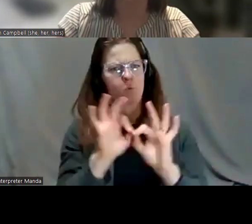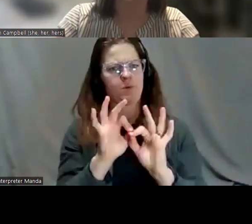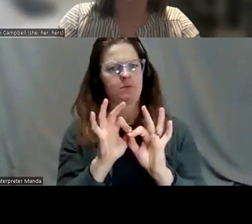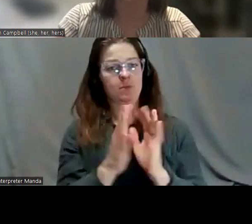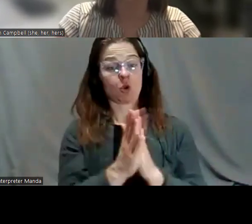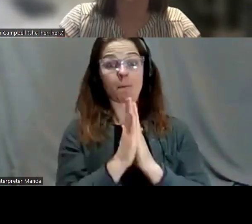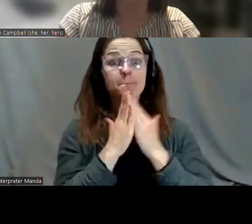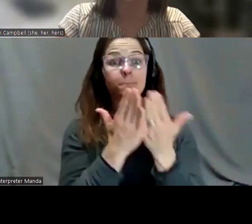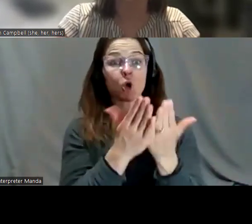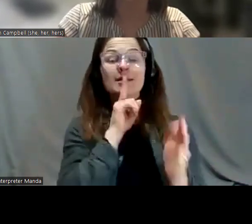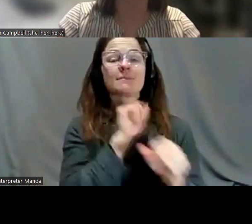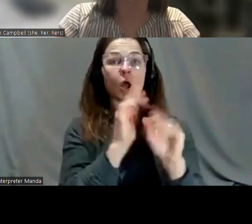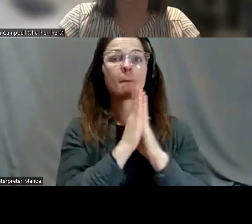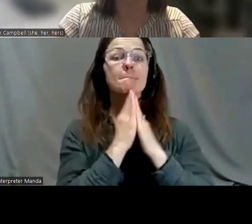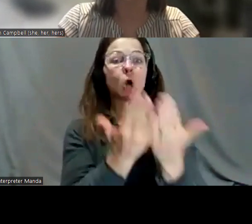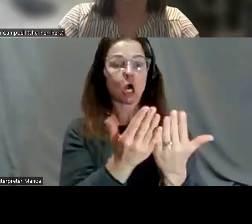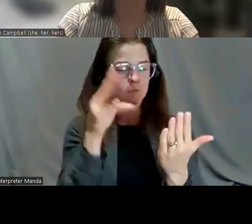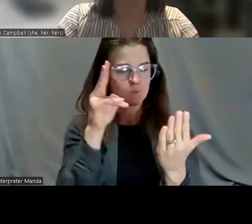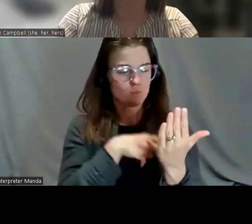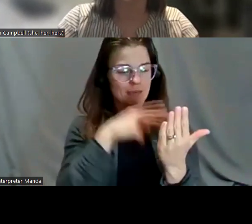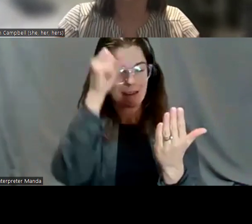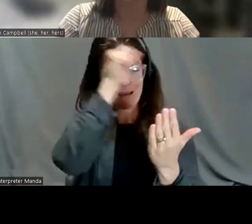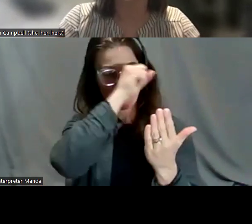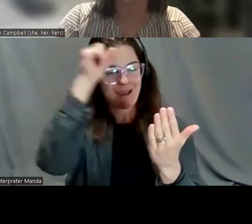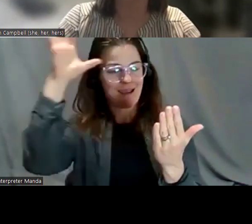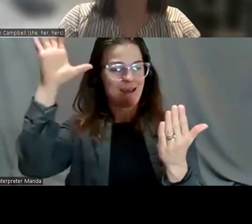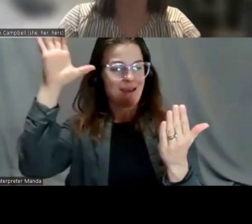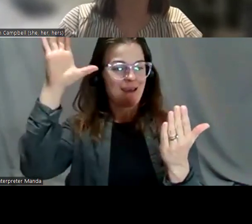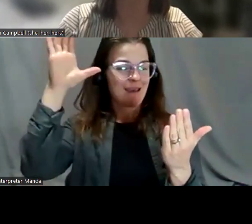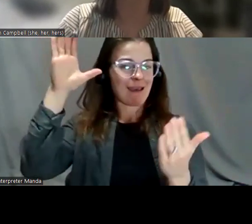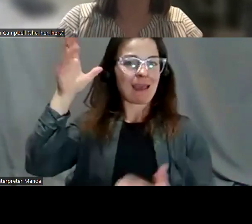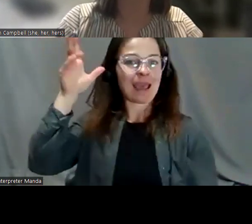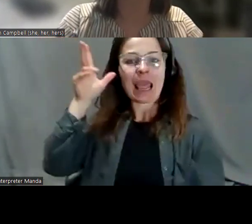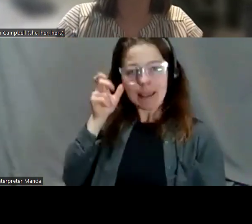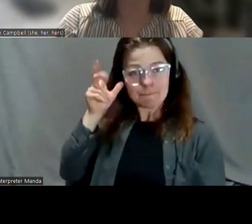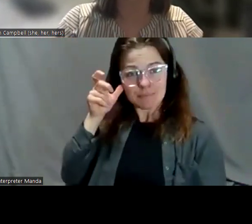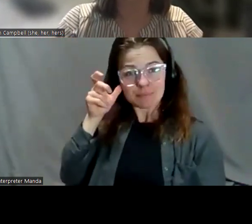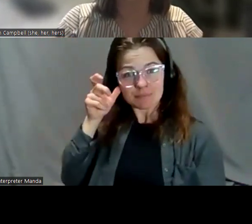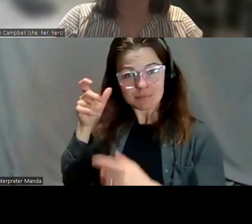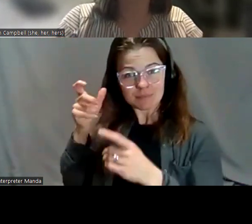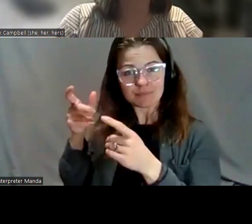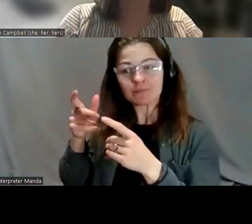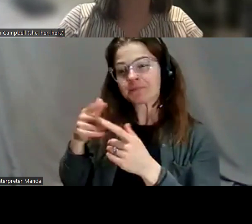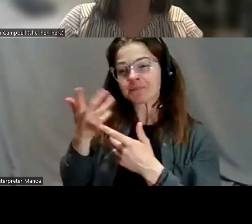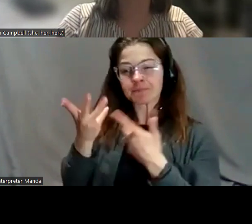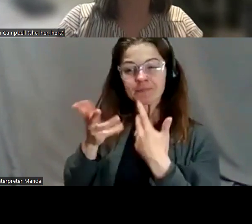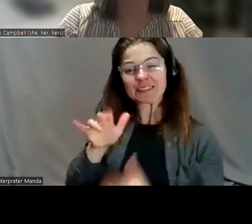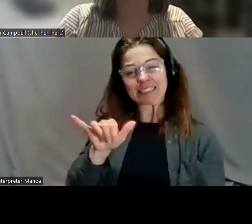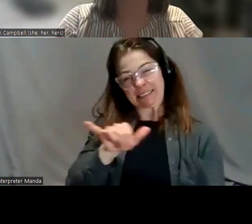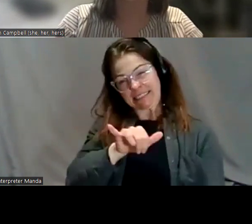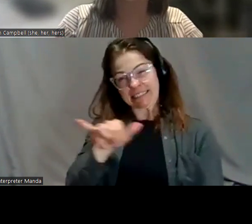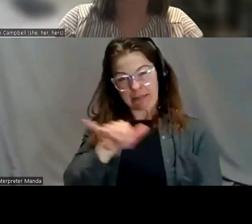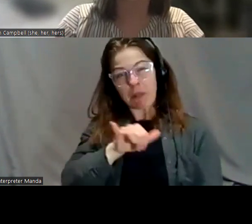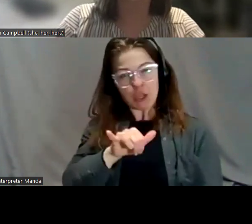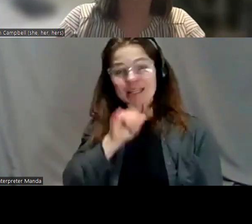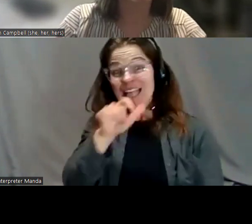imagine, we create the images in our head. And when we listen to stories, we do something approximately similar, because we wouldn't